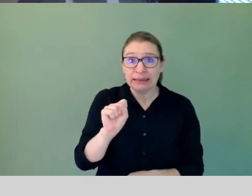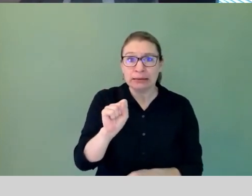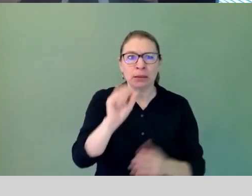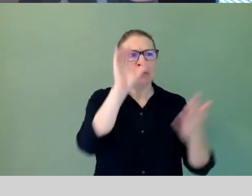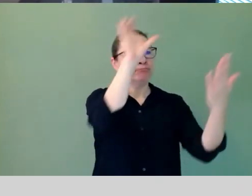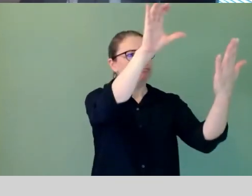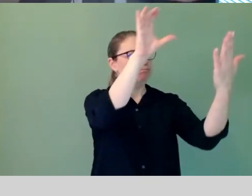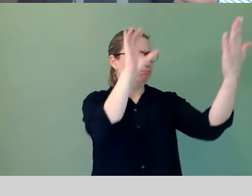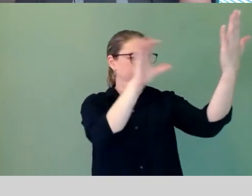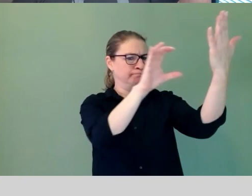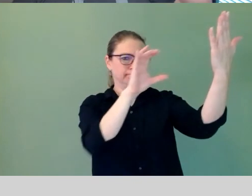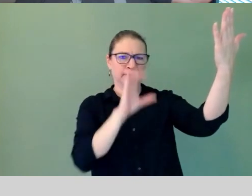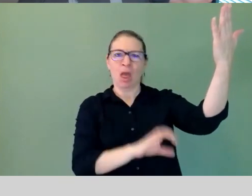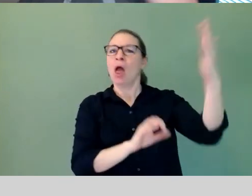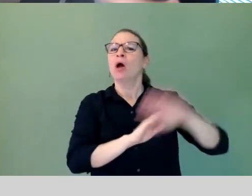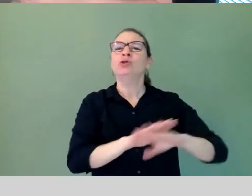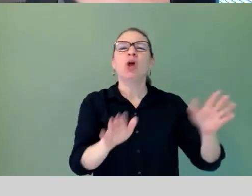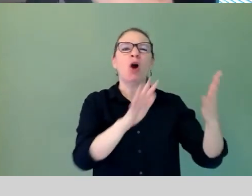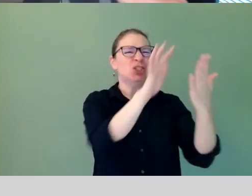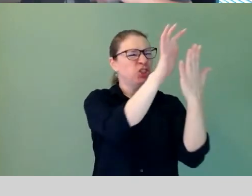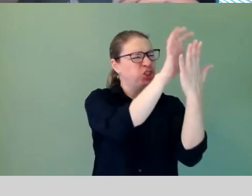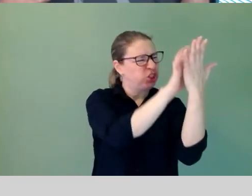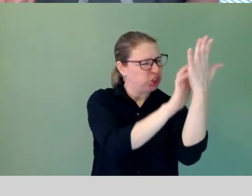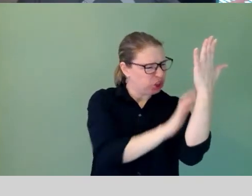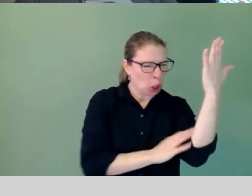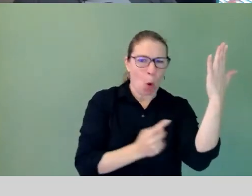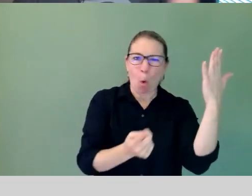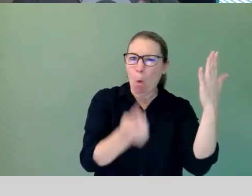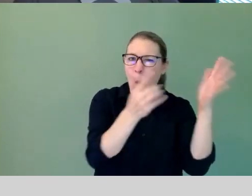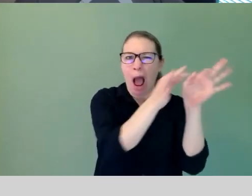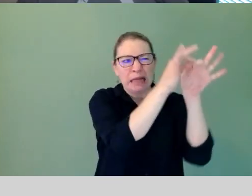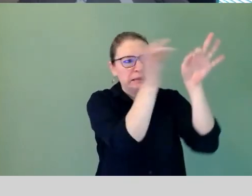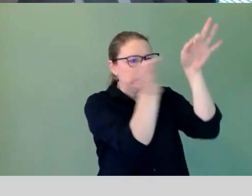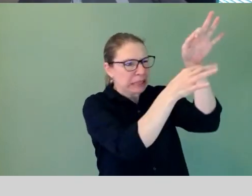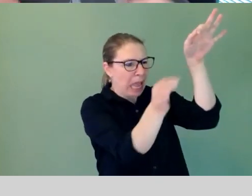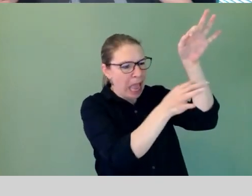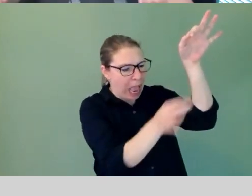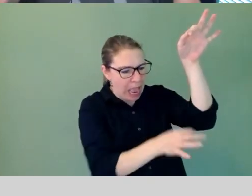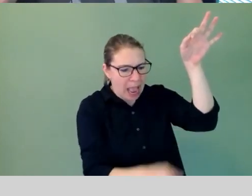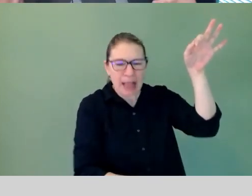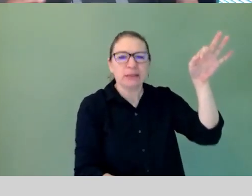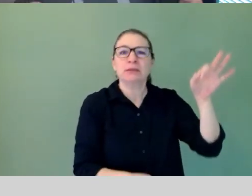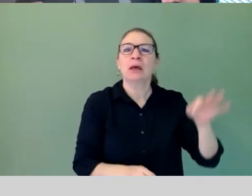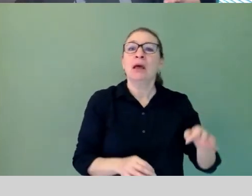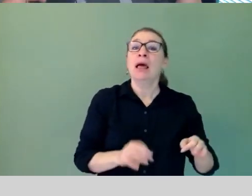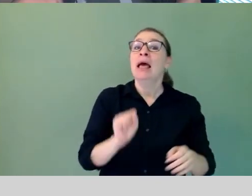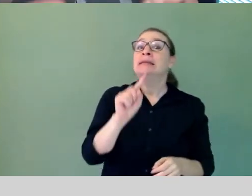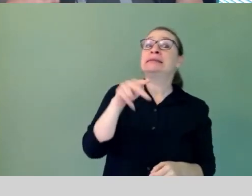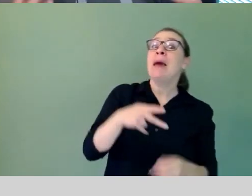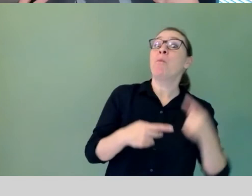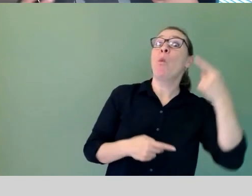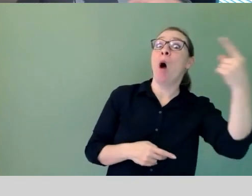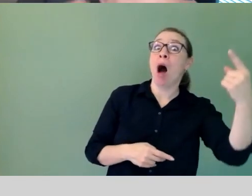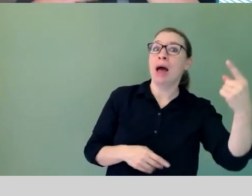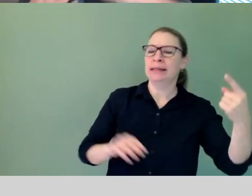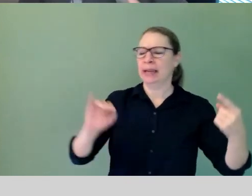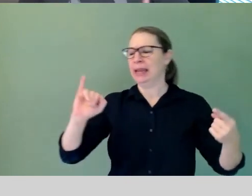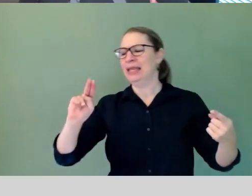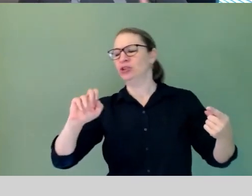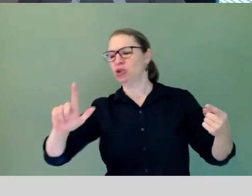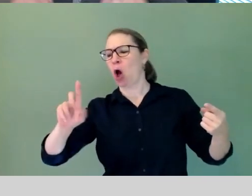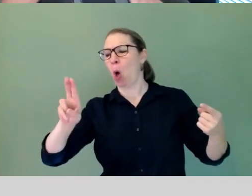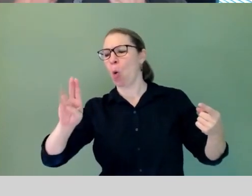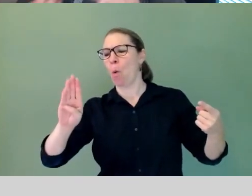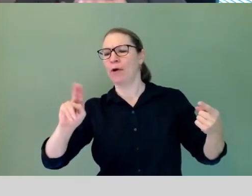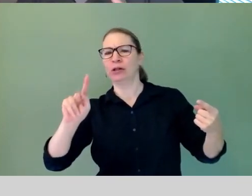one, install Ubuntu. Step two, install Nginx. Stuff like that. Outline your big changes, such as the next step. Or if you're going to